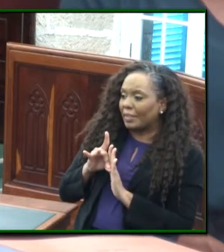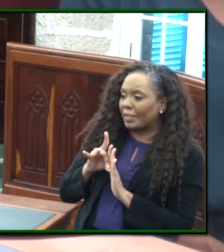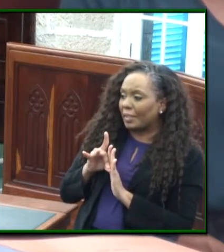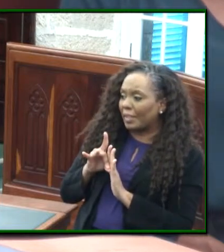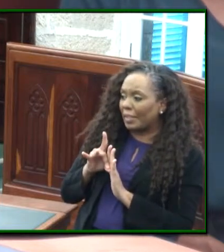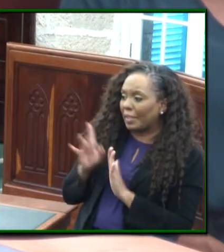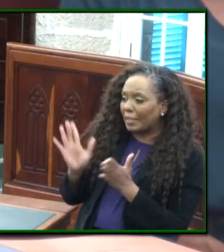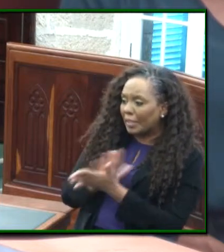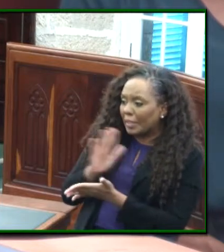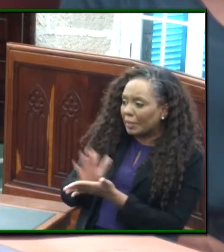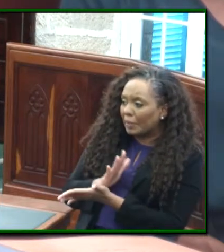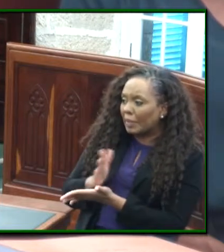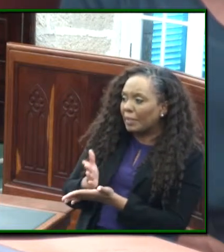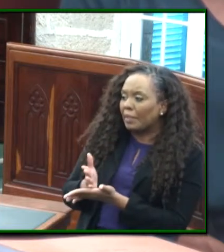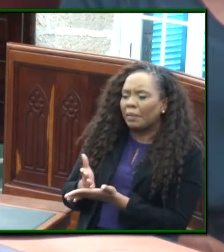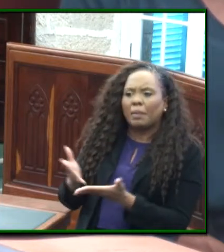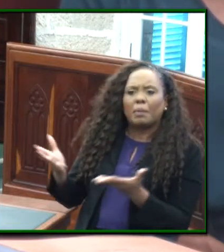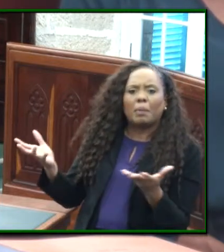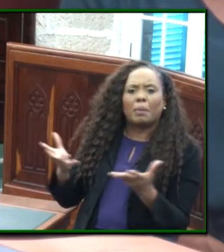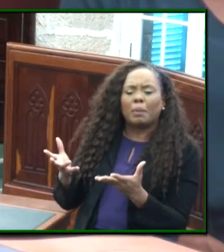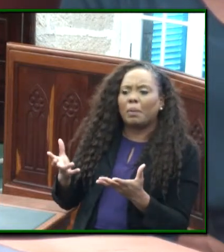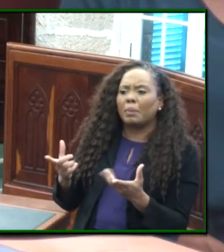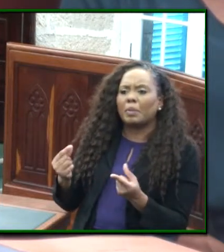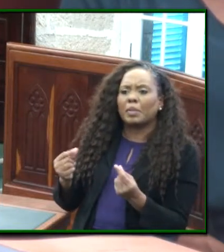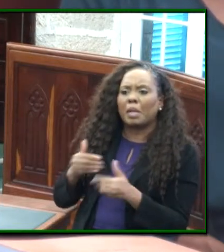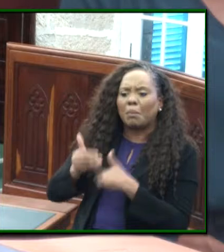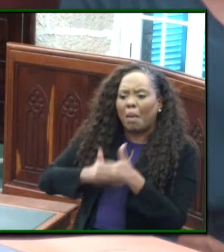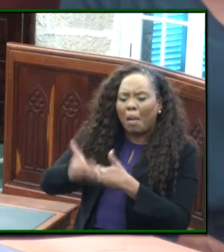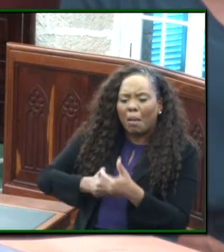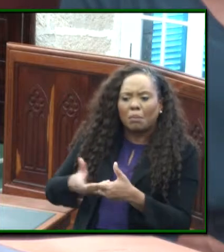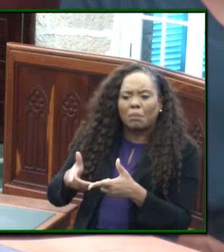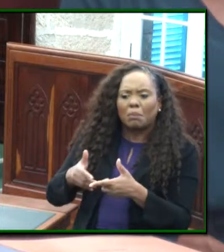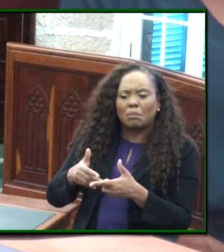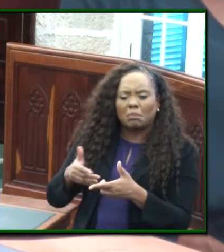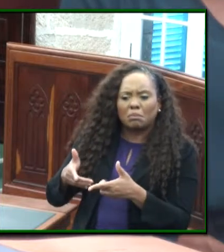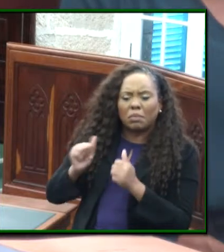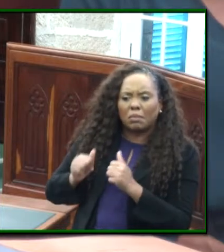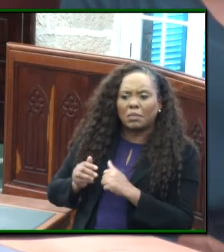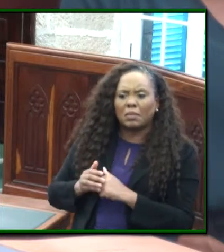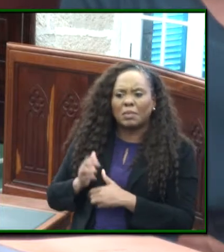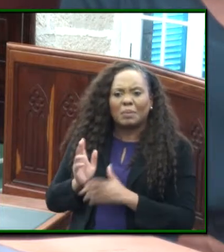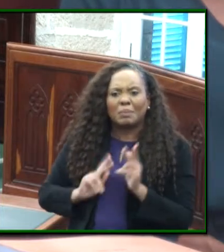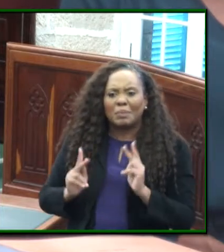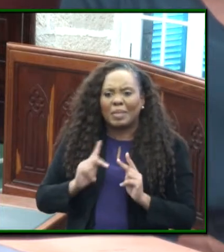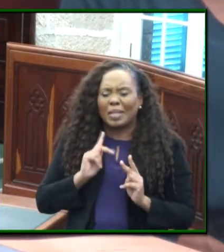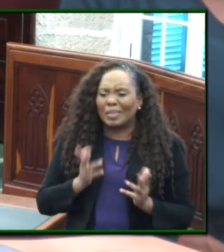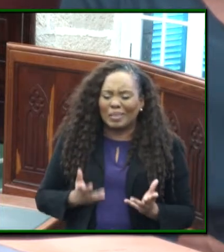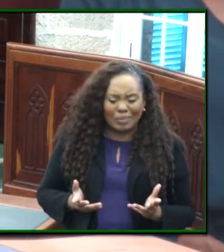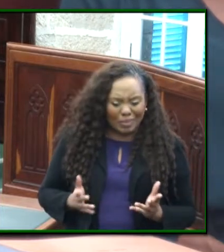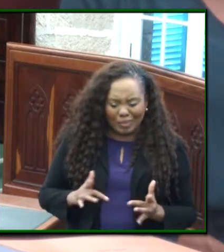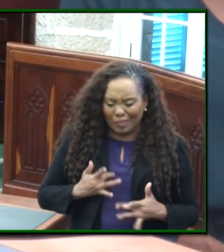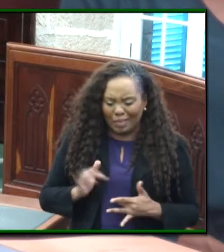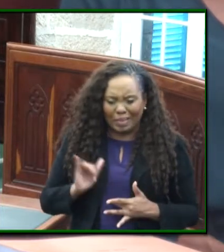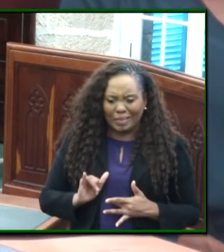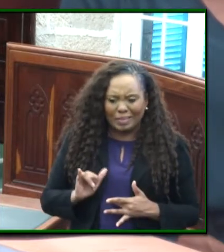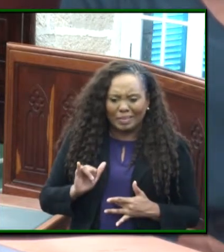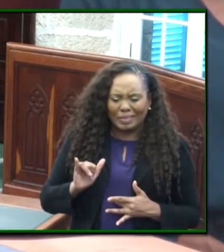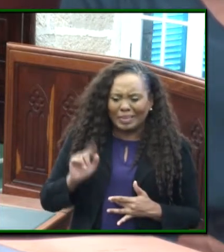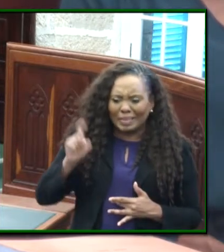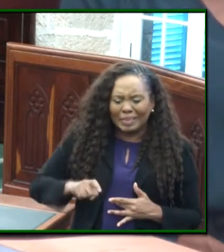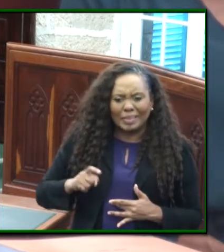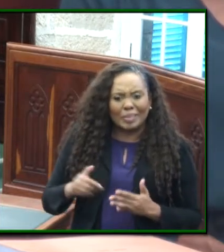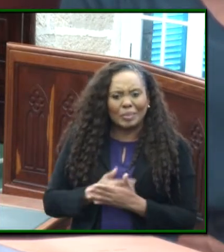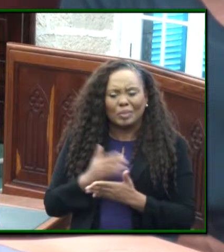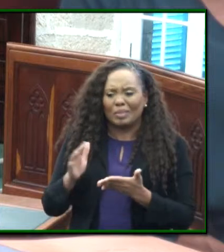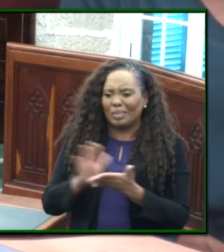doing to speed up those processes that aggravate people and cause people angst, particularly at vulnerable points in their life? So that